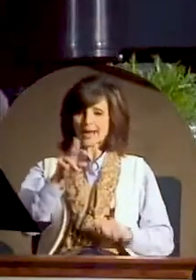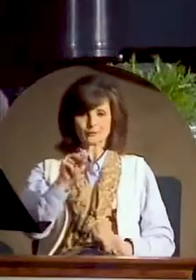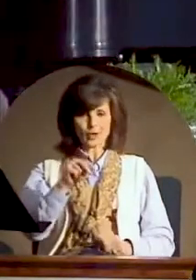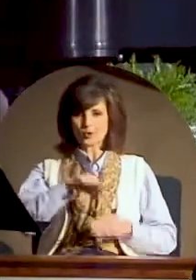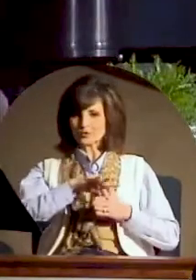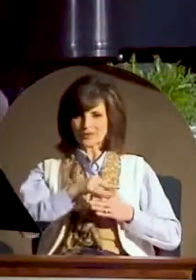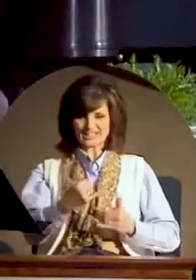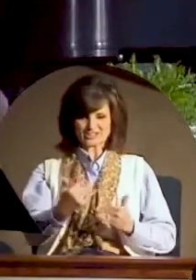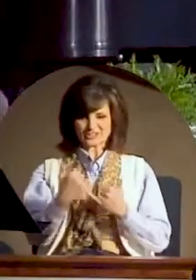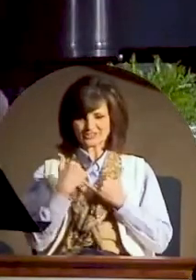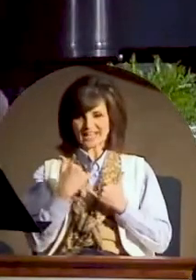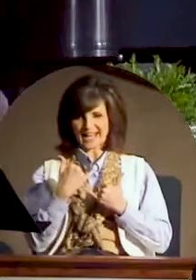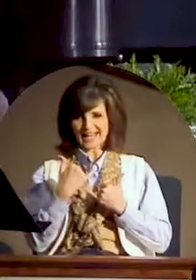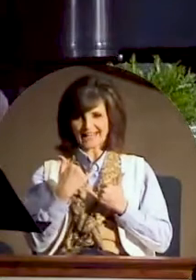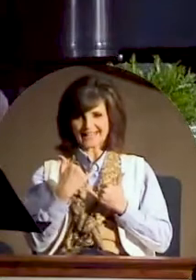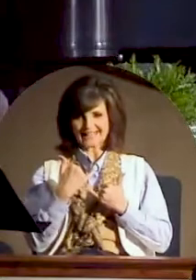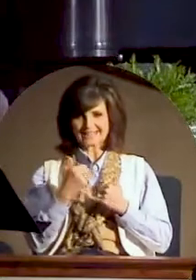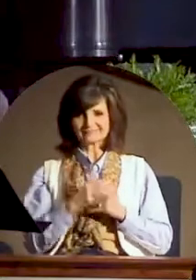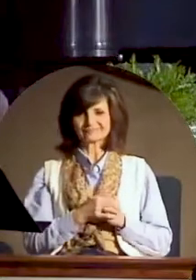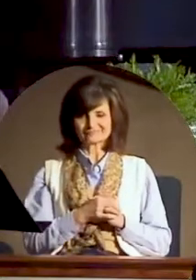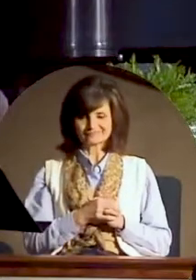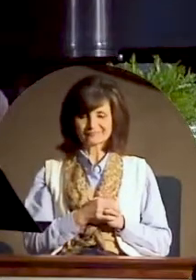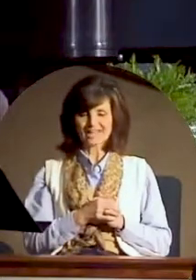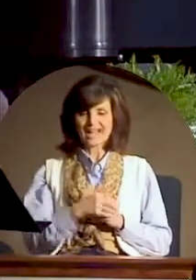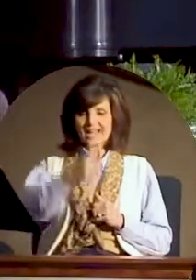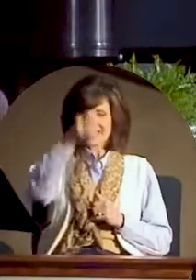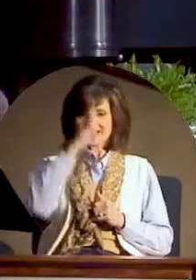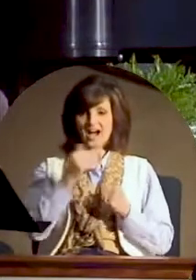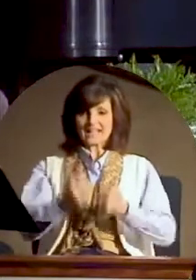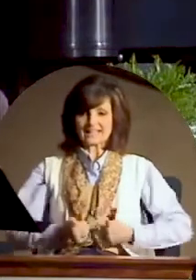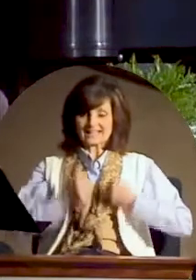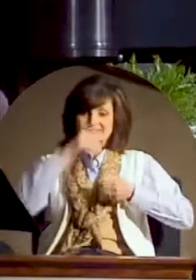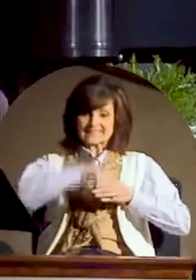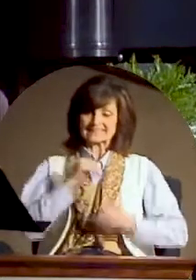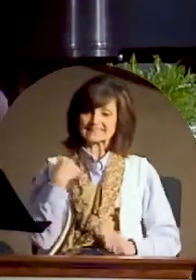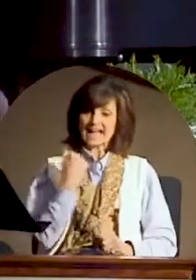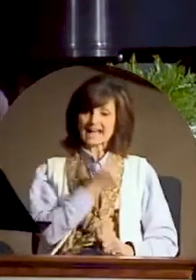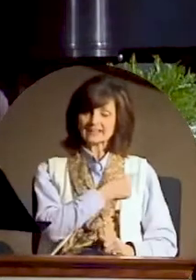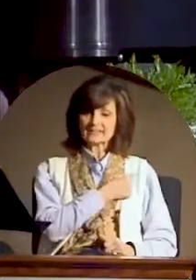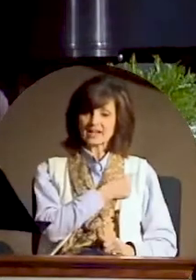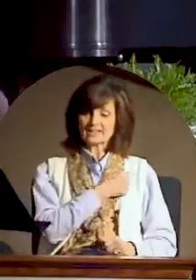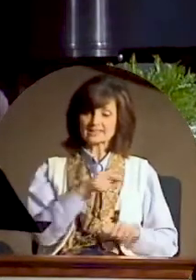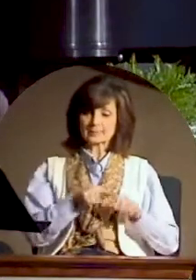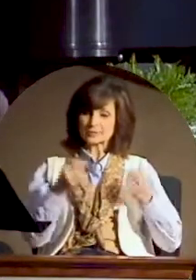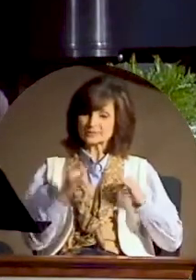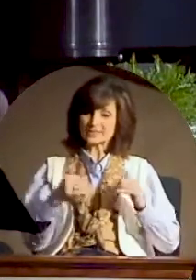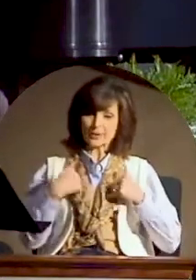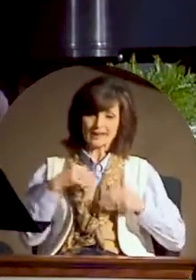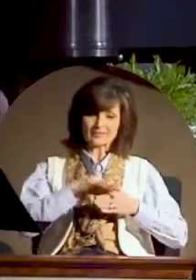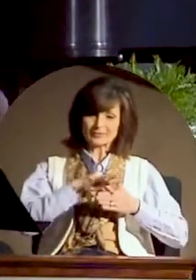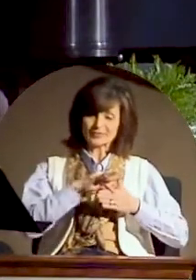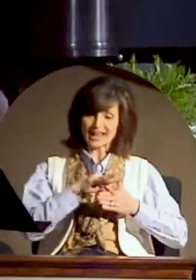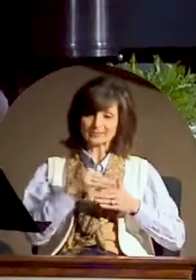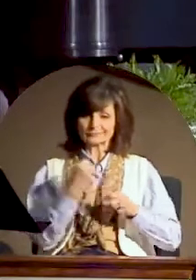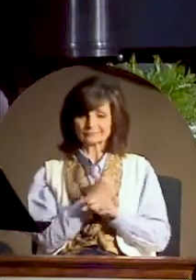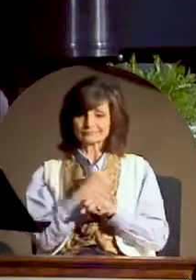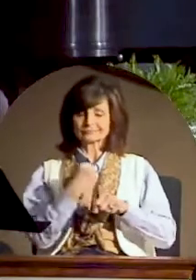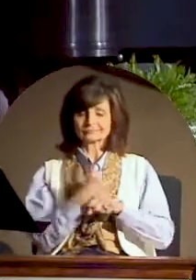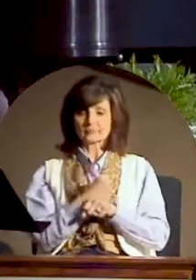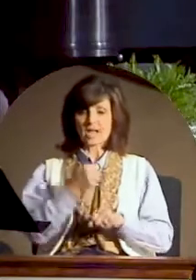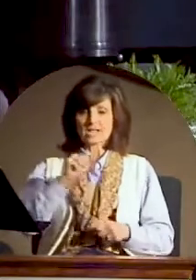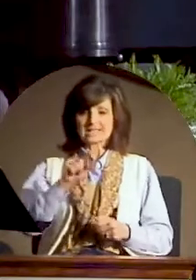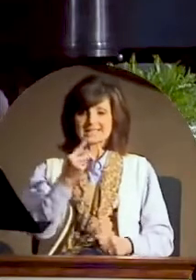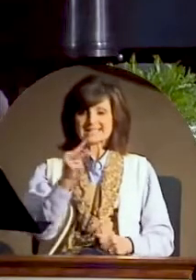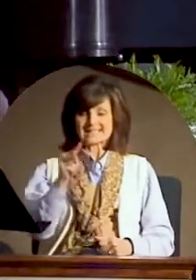that. He still resides within us as the people of God. The Bible says this, 2 Peter